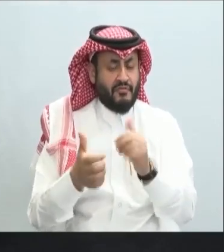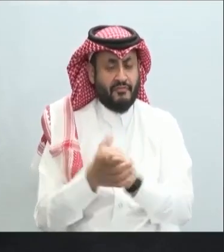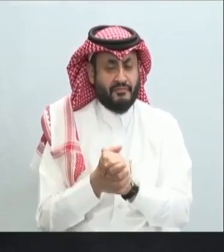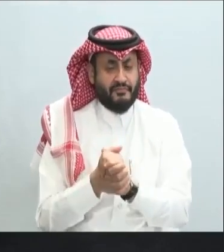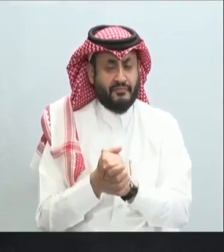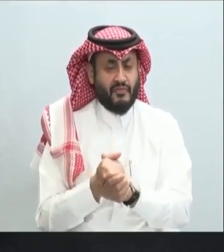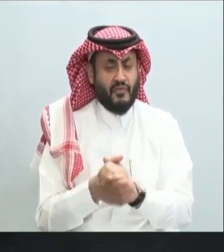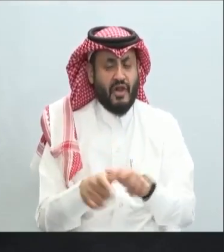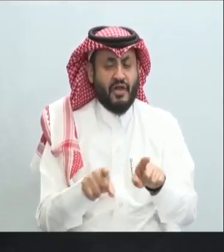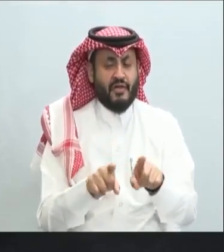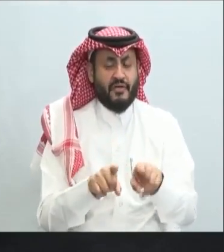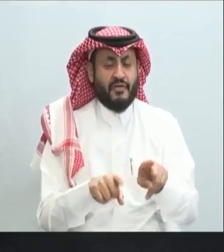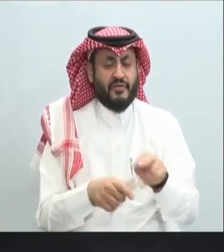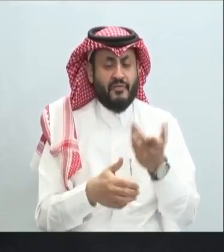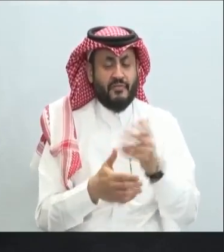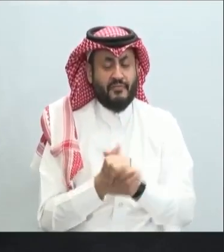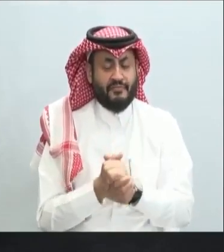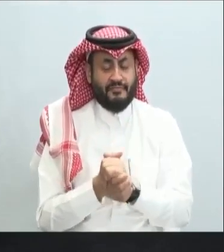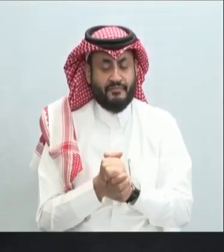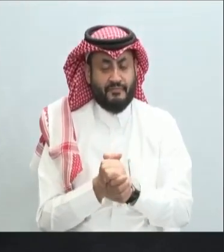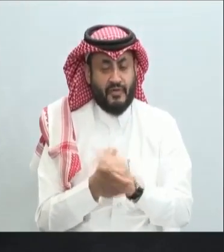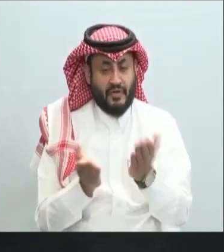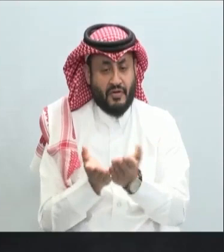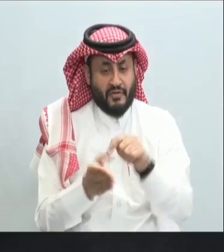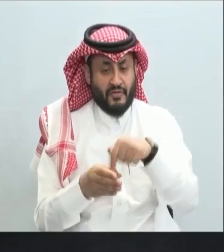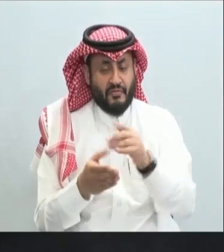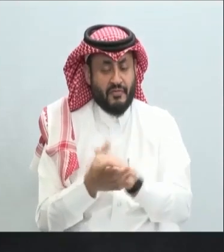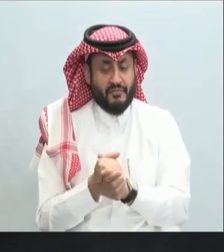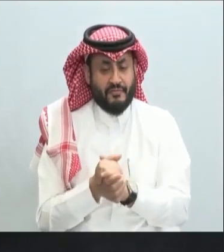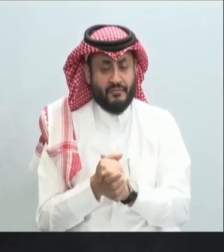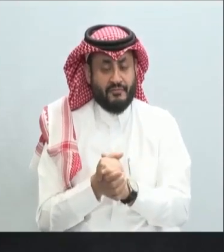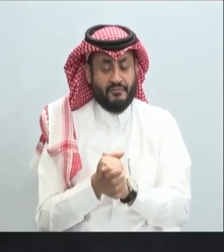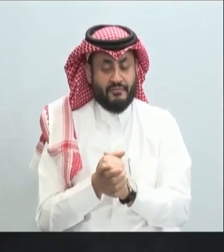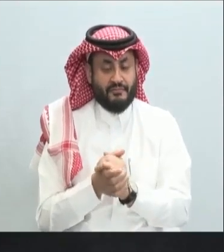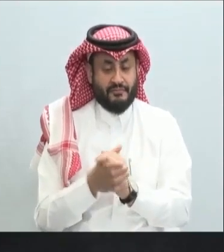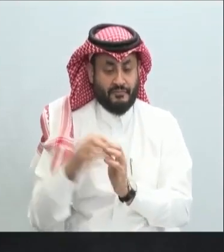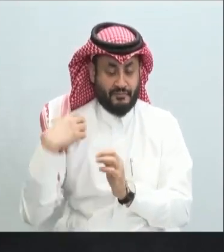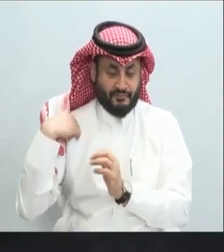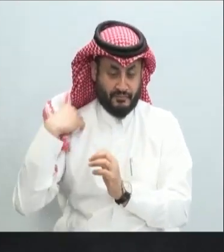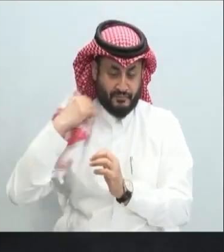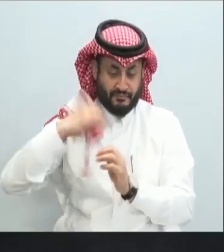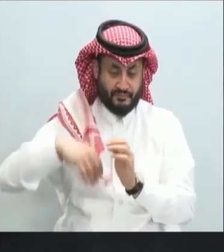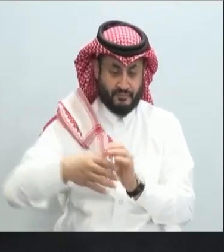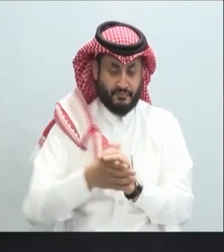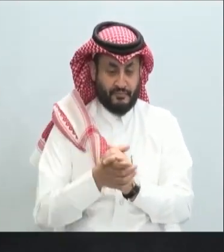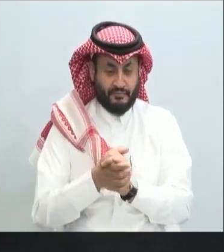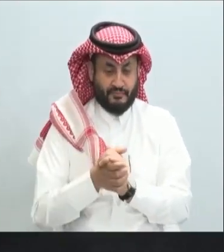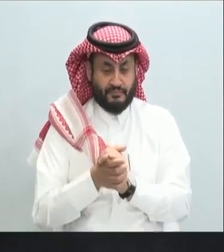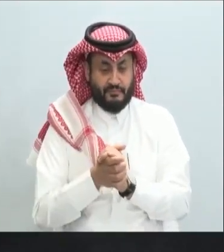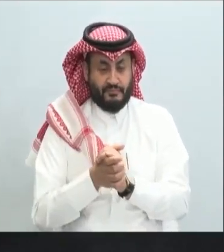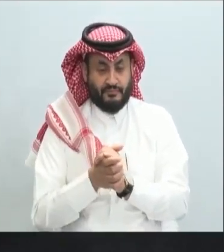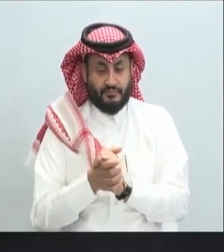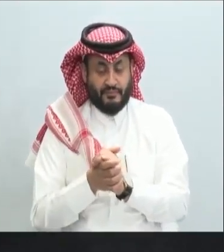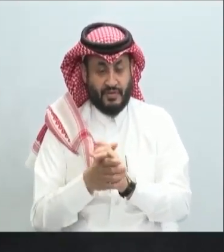your classmate, someone from your classrooms, or a family member, someone at your home. So